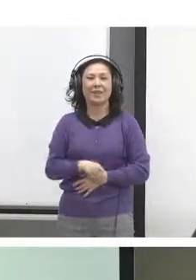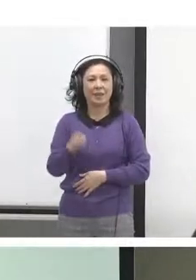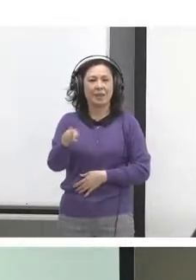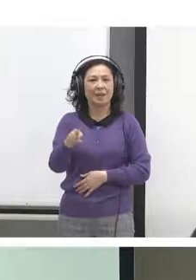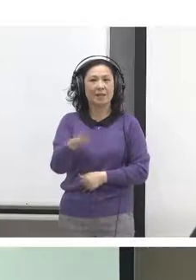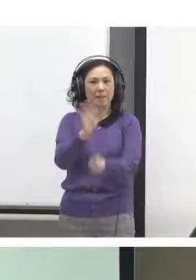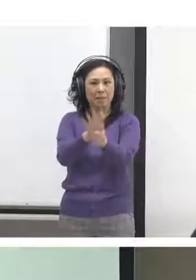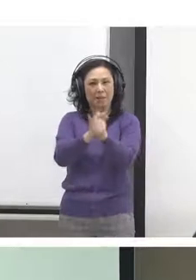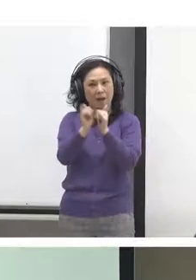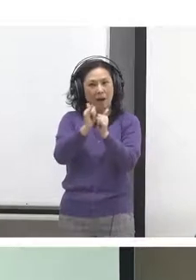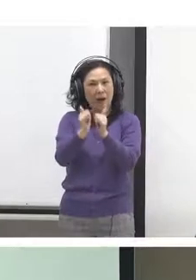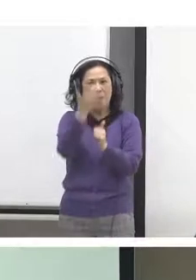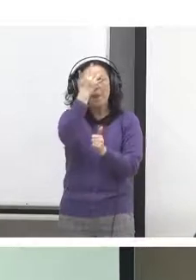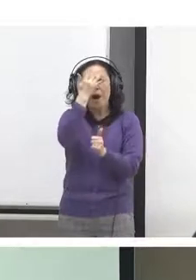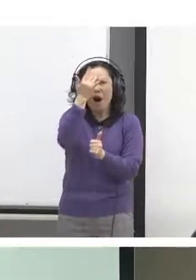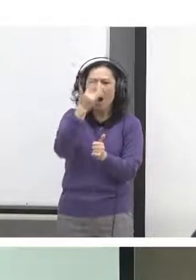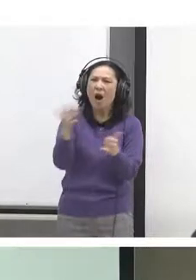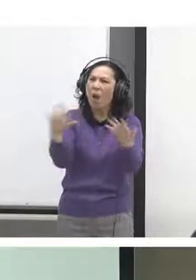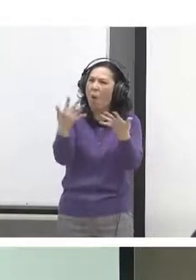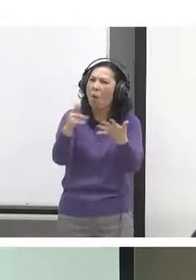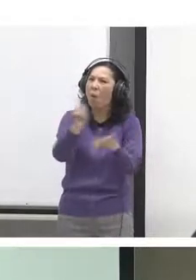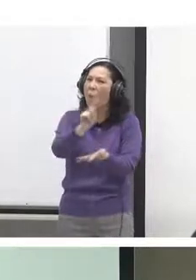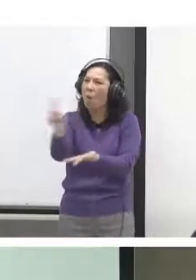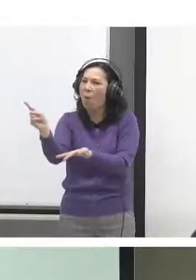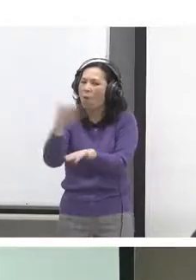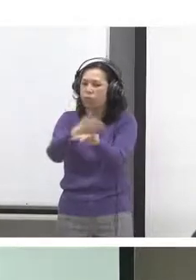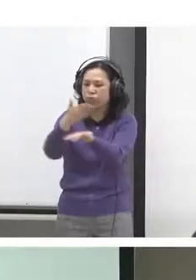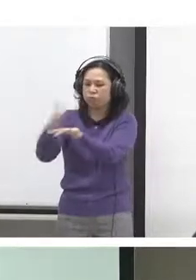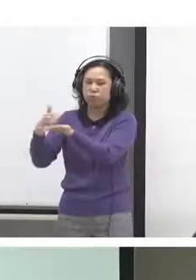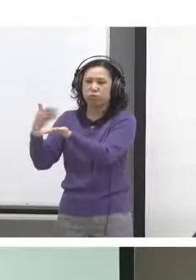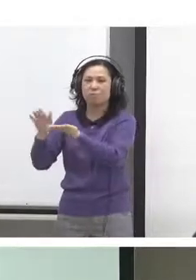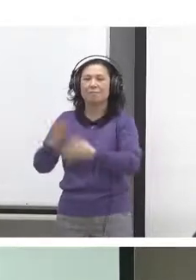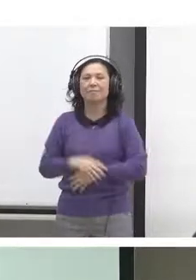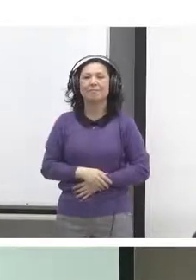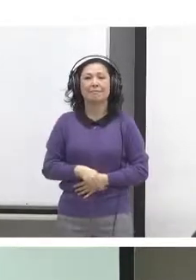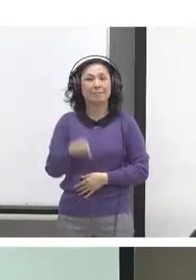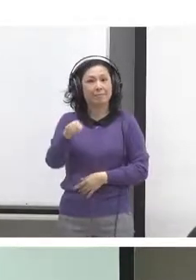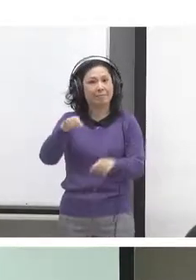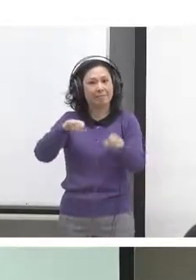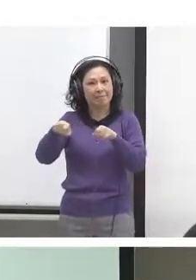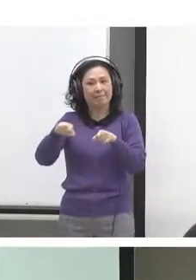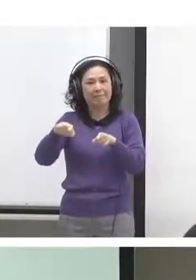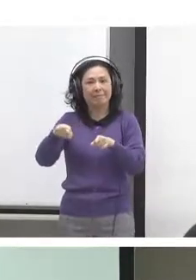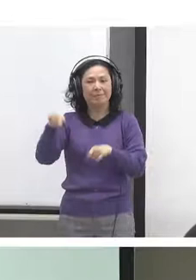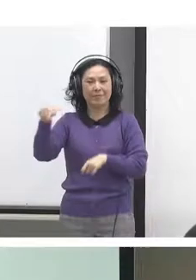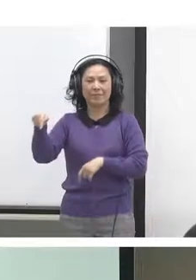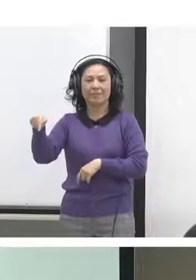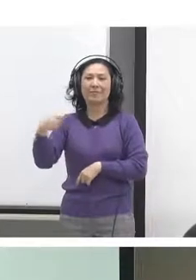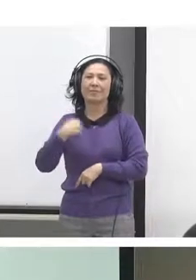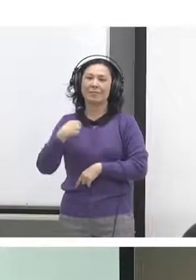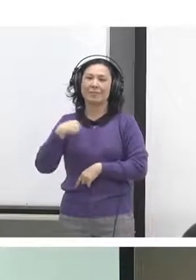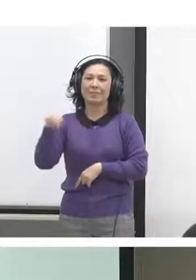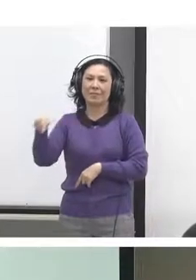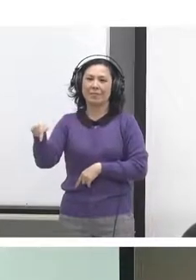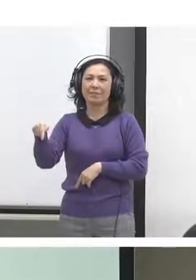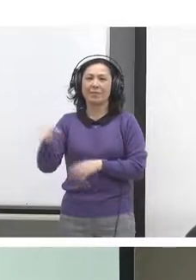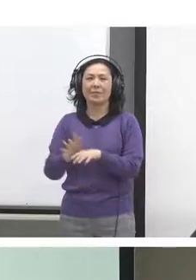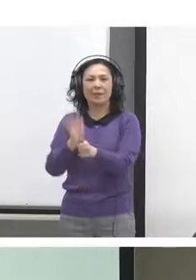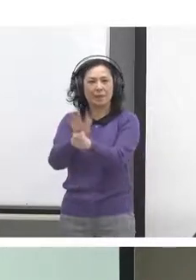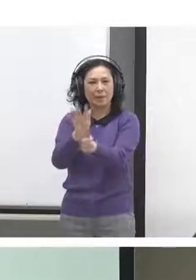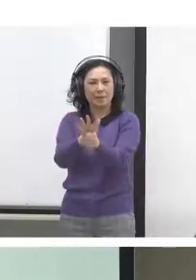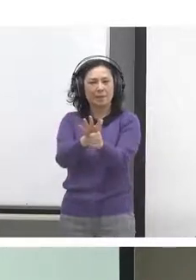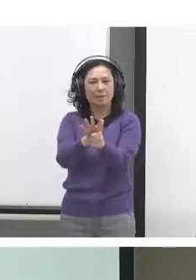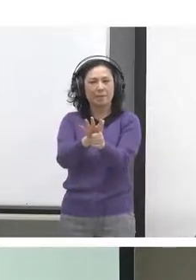by Code for Japan interns for students who missed school and summer internship opportunities due